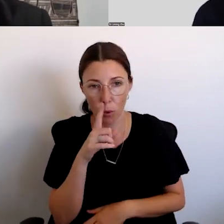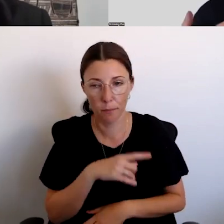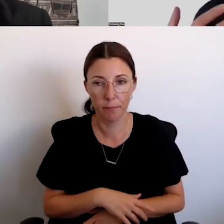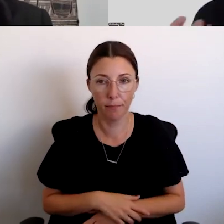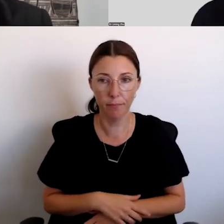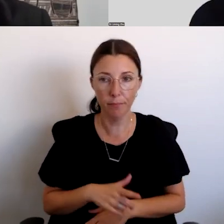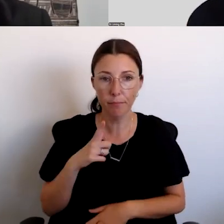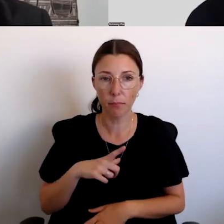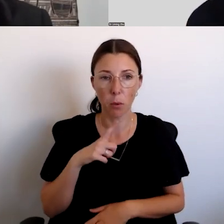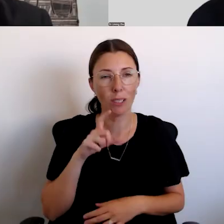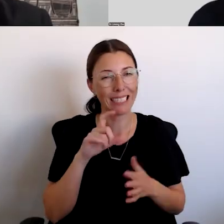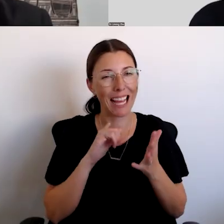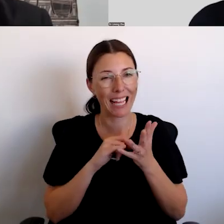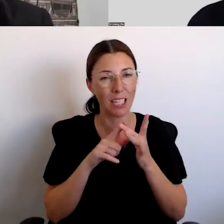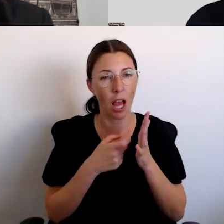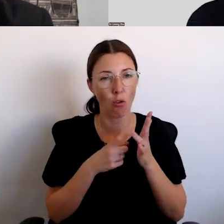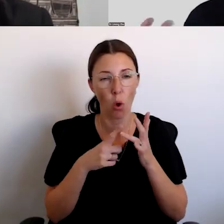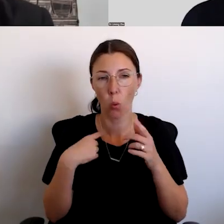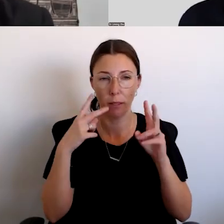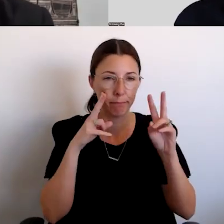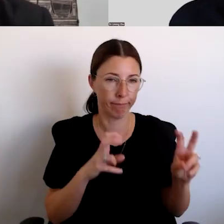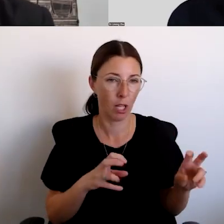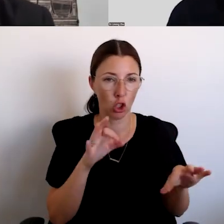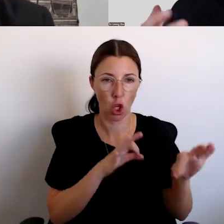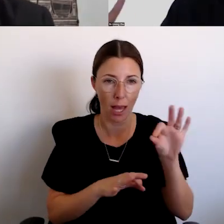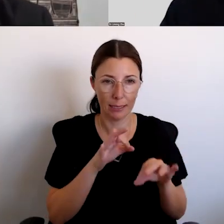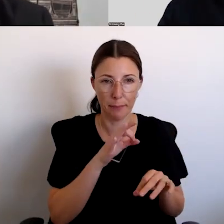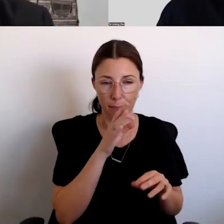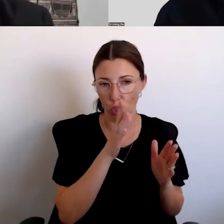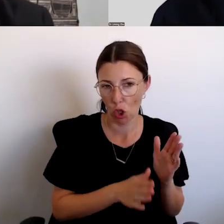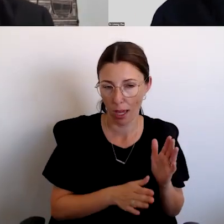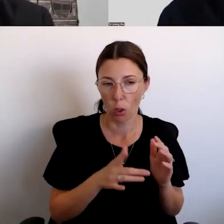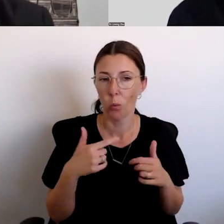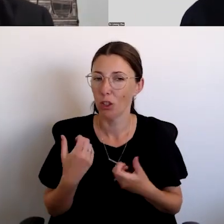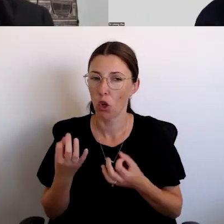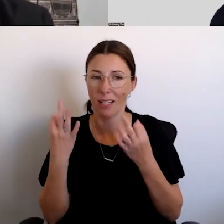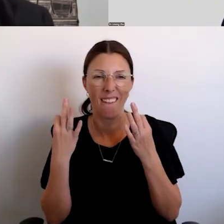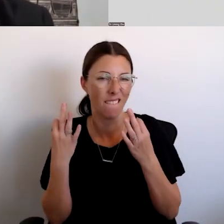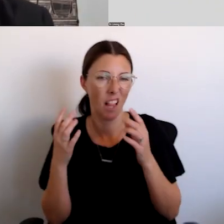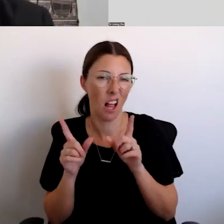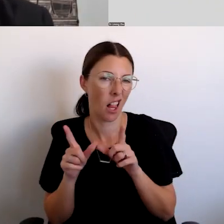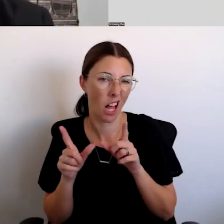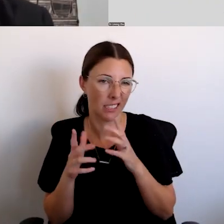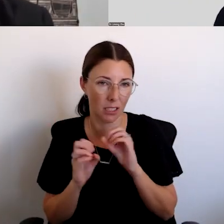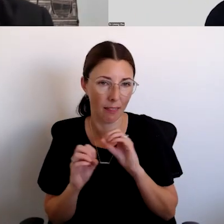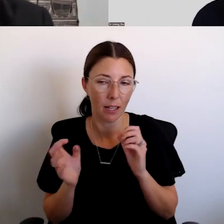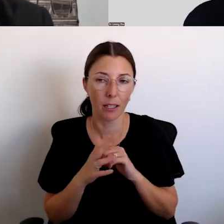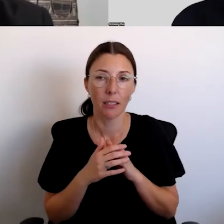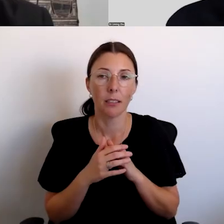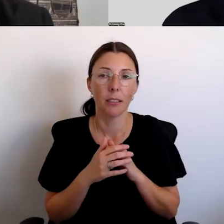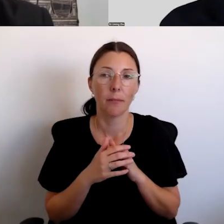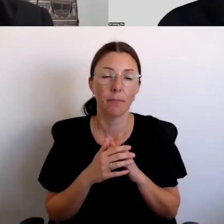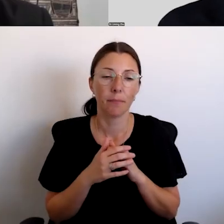we don't have a commercial offering of those things. And internationally, I think there are things out there, might be one better than the other in terms